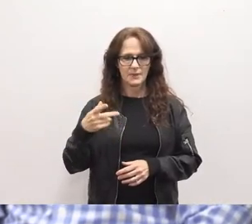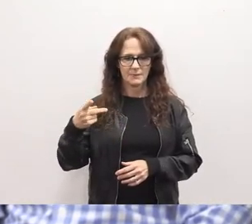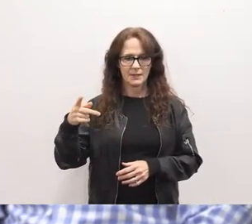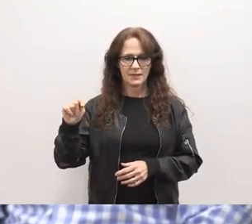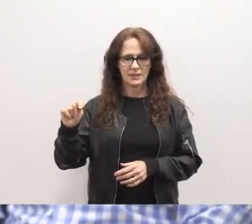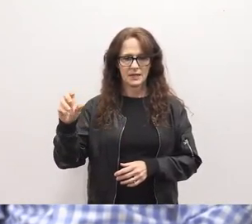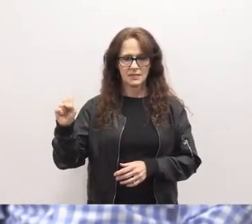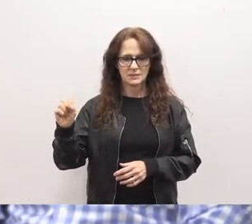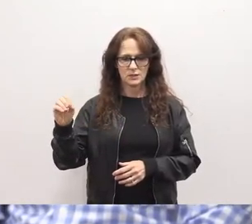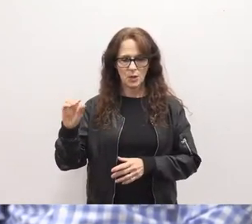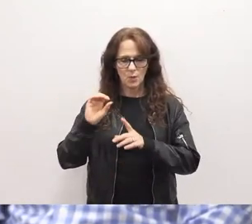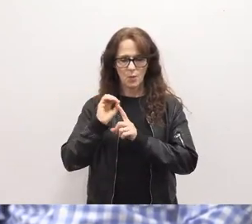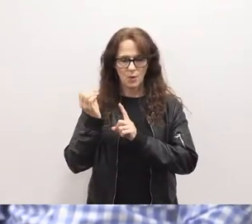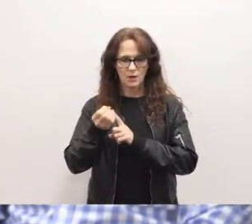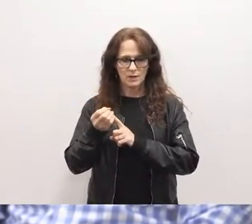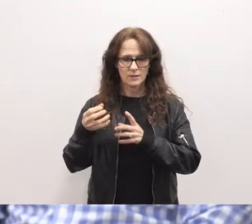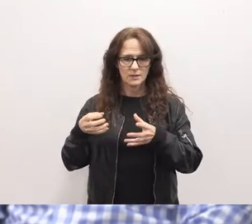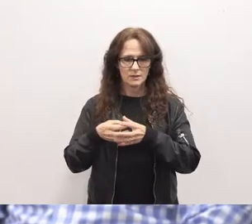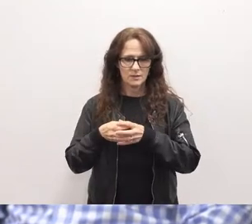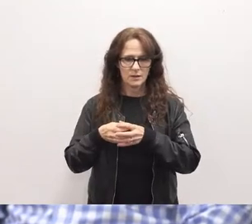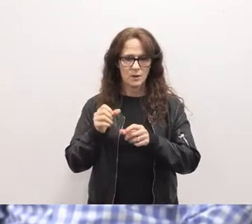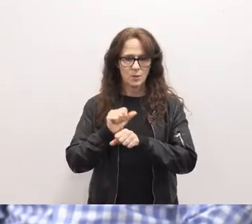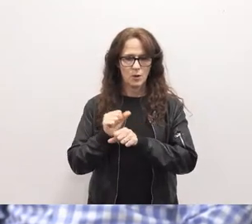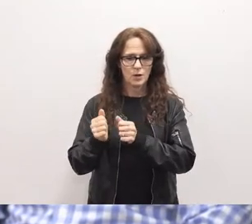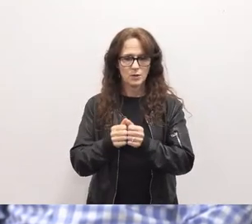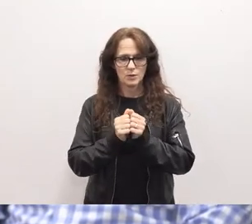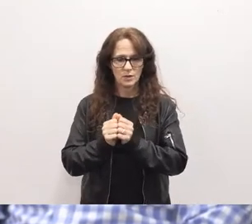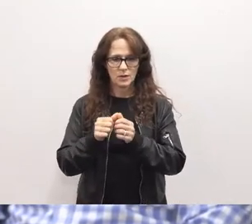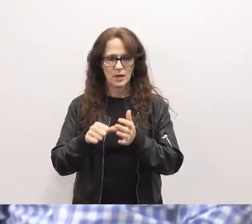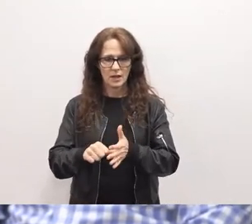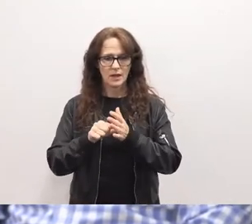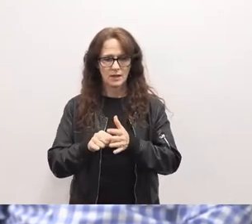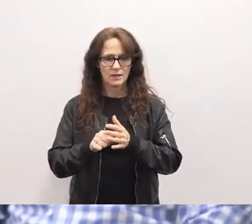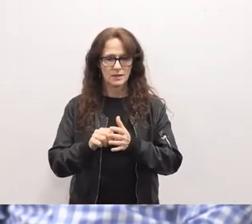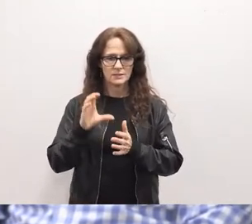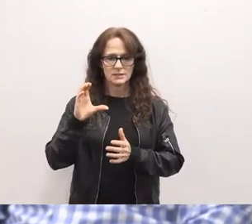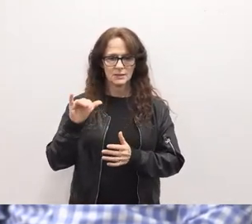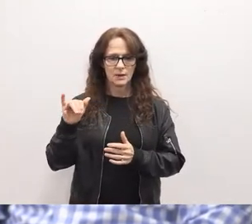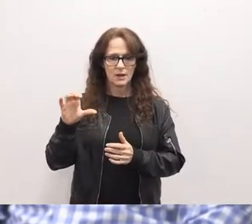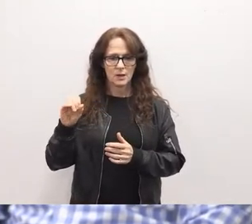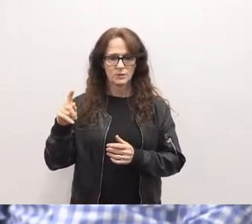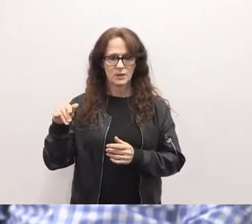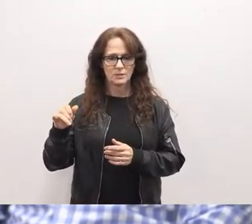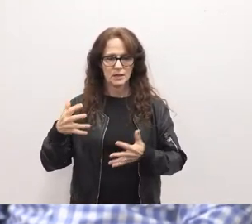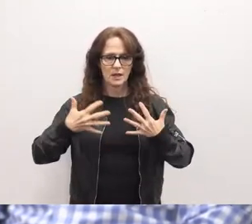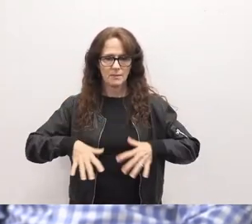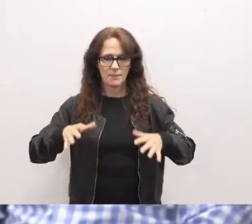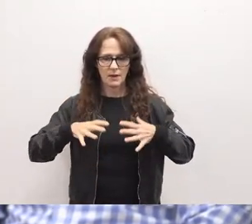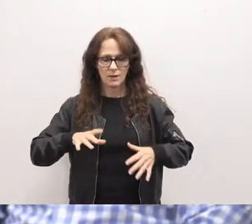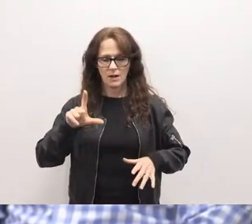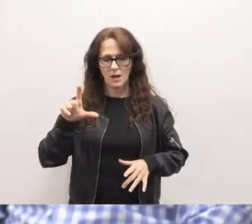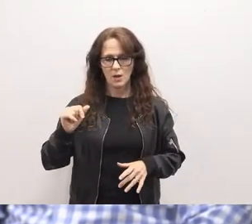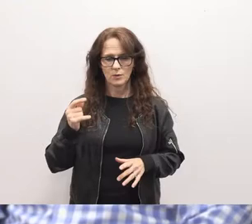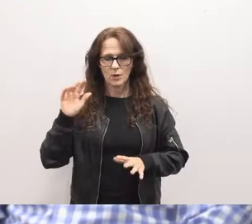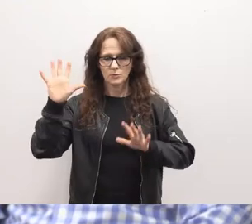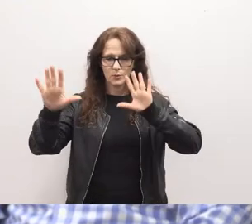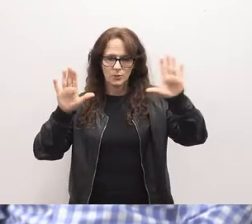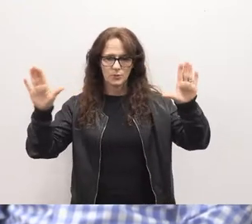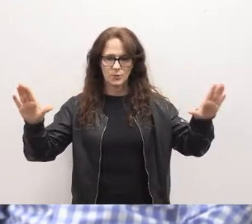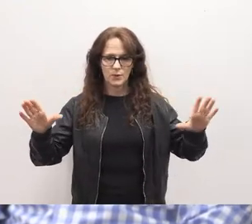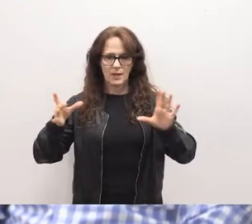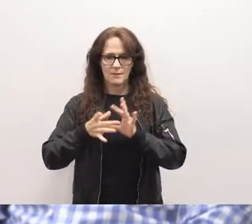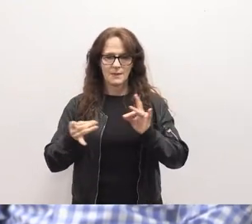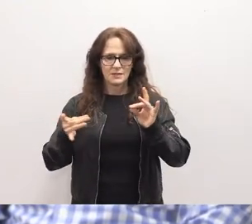parent, teacher, student organization, have worked together to emphasize the coyotes through apparel, logos around campus, and